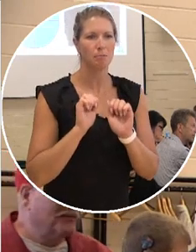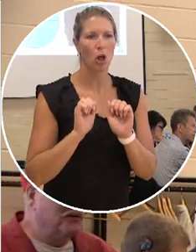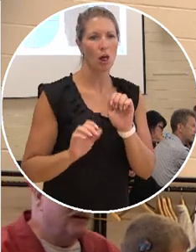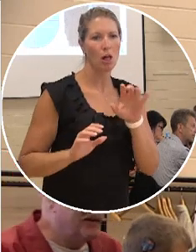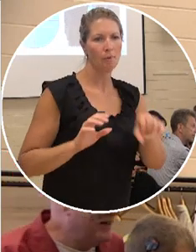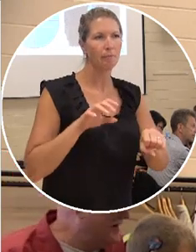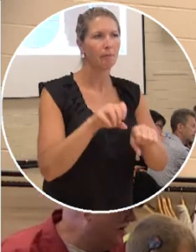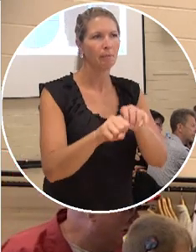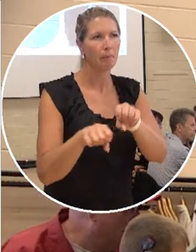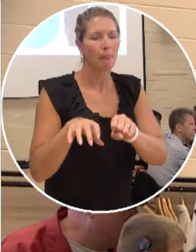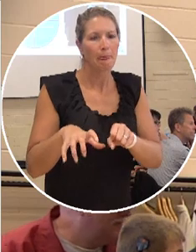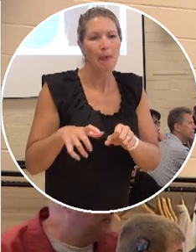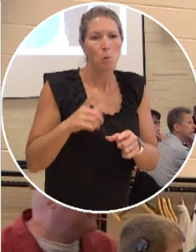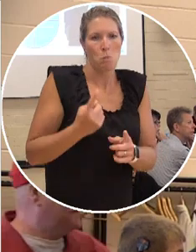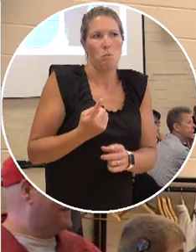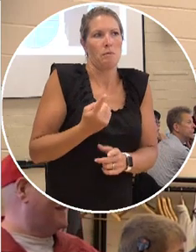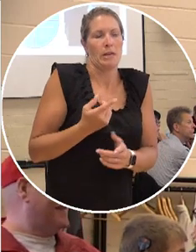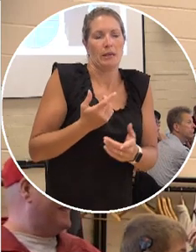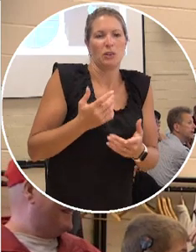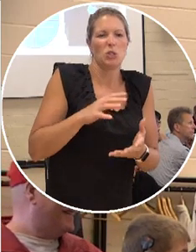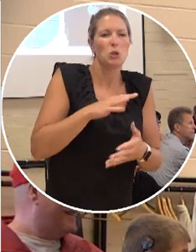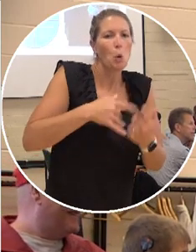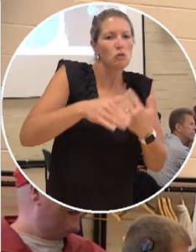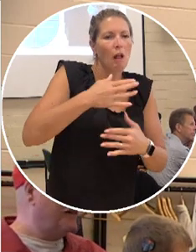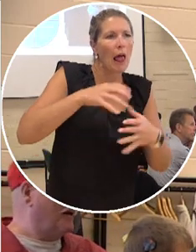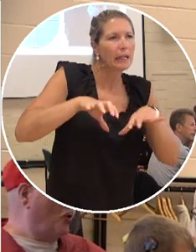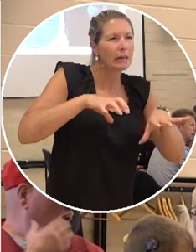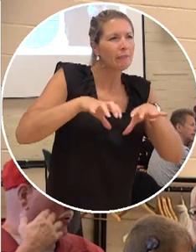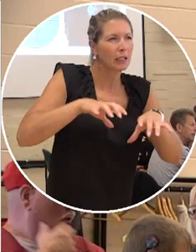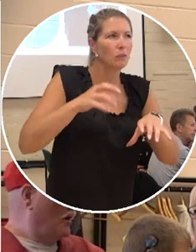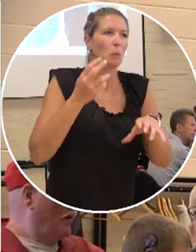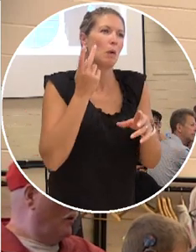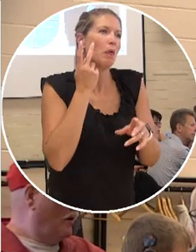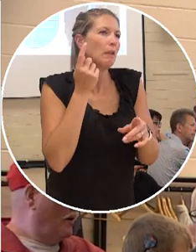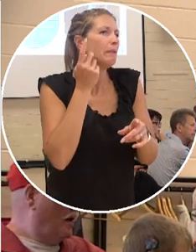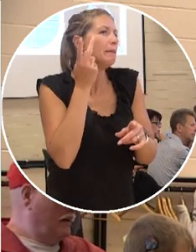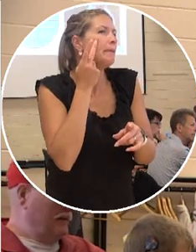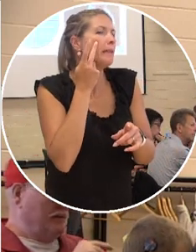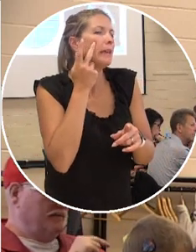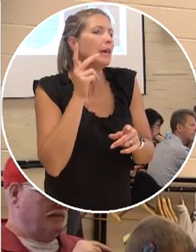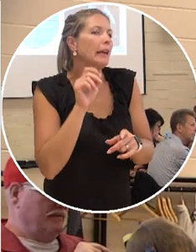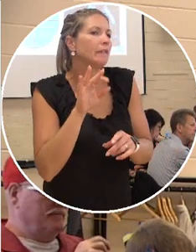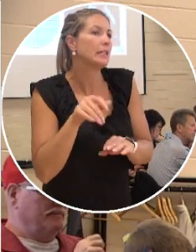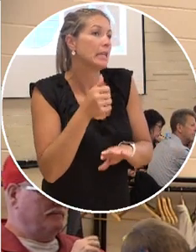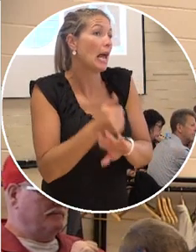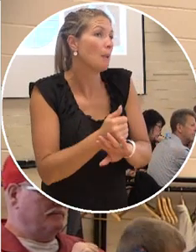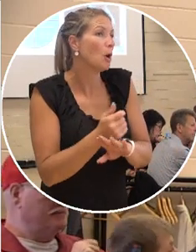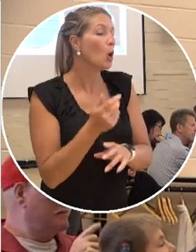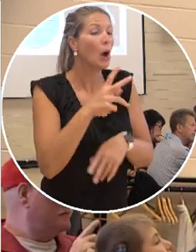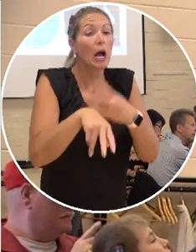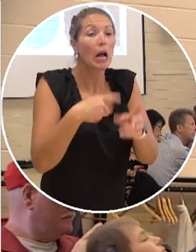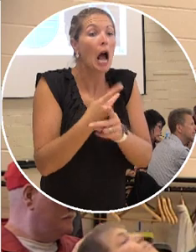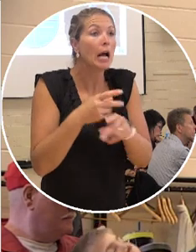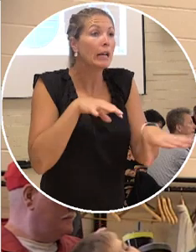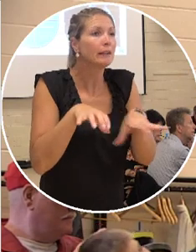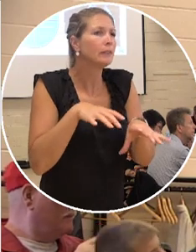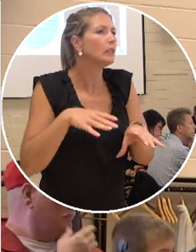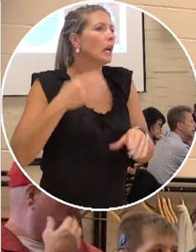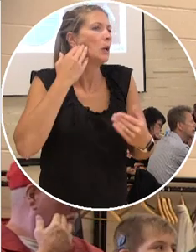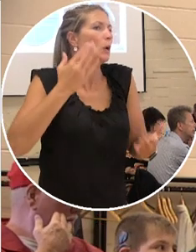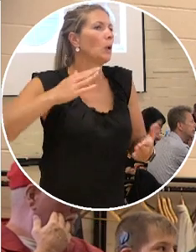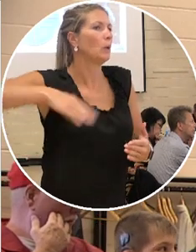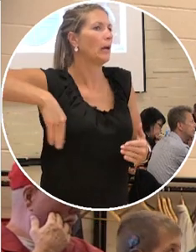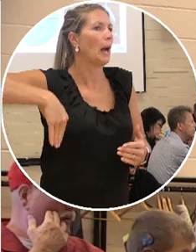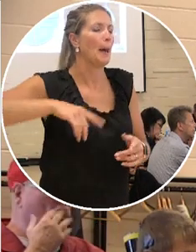for social activities and those types of things for when they go there. So we're still in discussions, but it appears as though it'll be